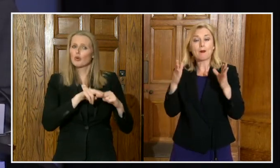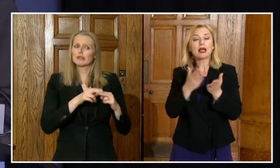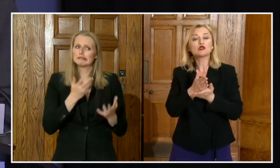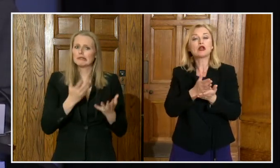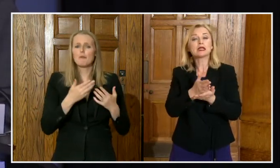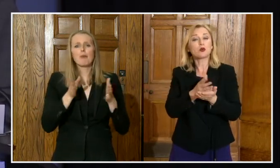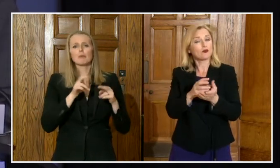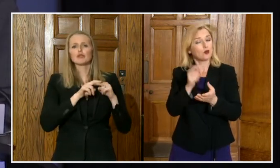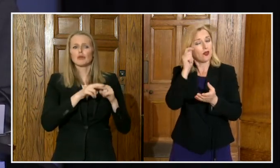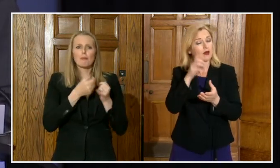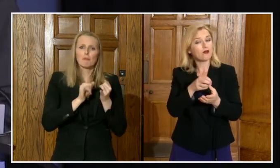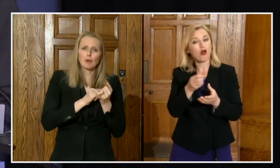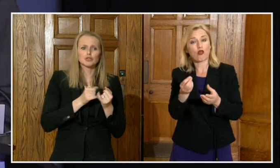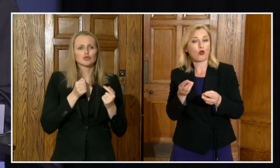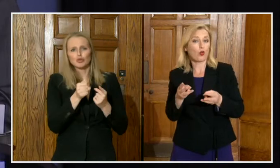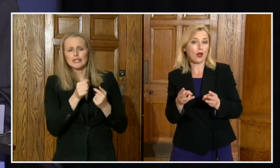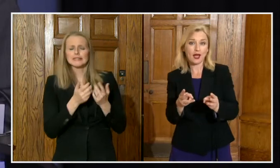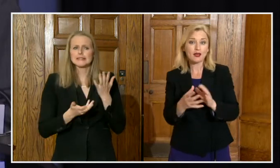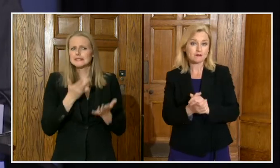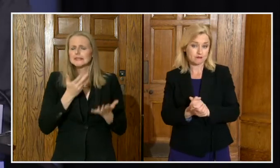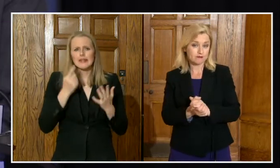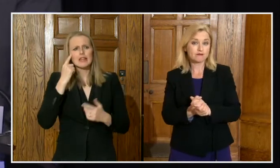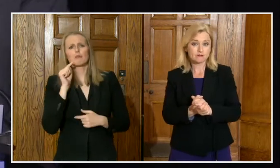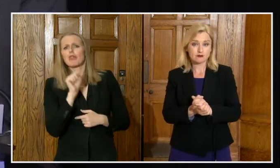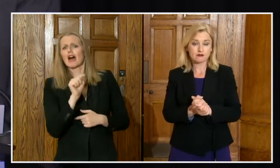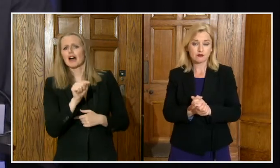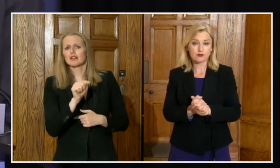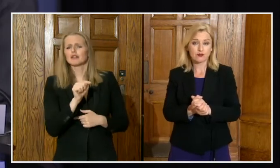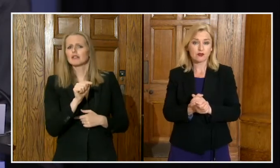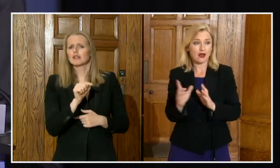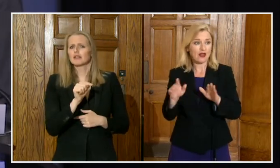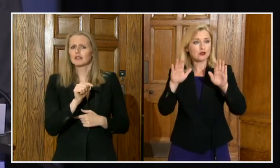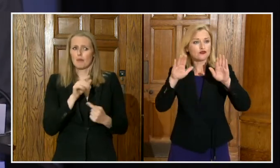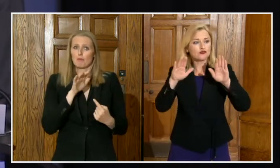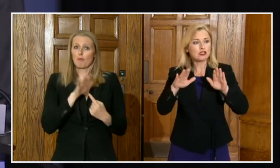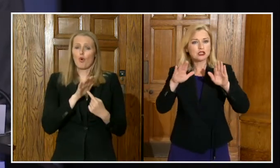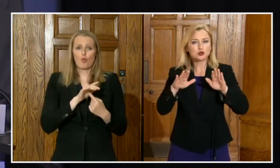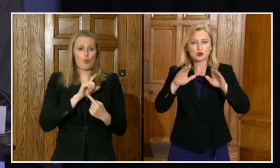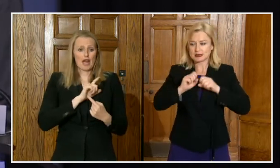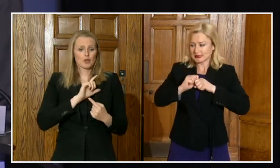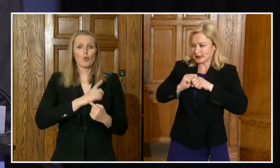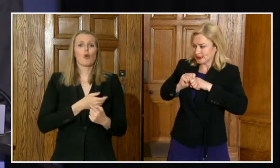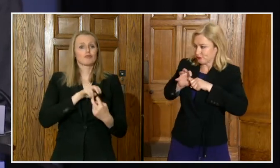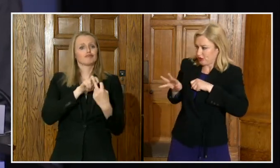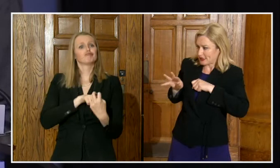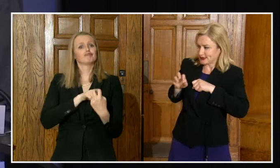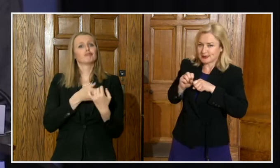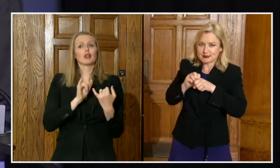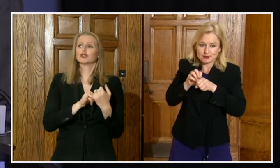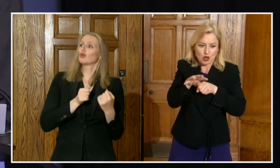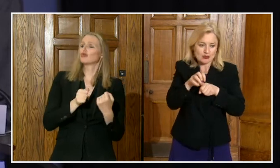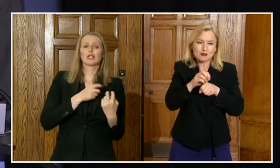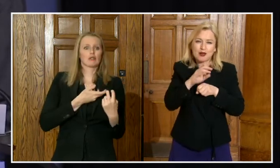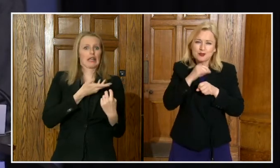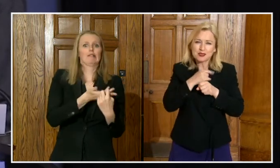in that space. That's good in terms of reducing the risk of transmission in enclosed environments, but